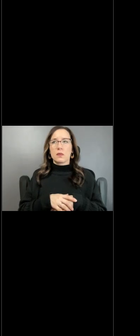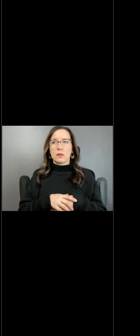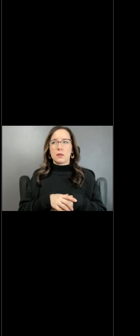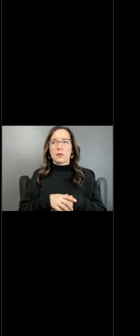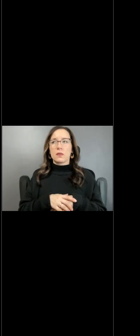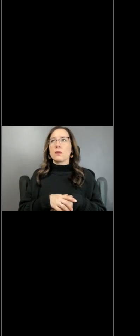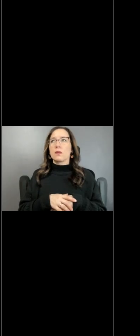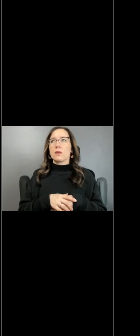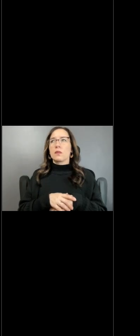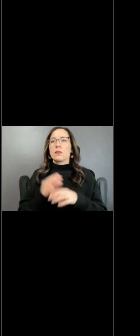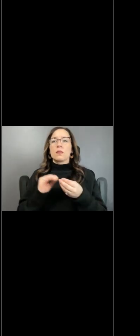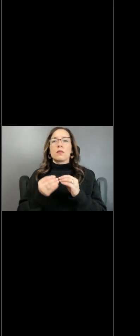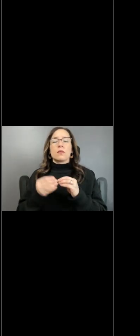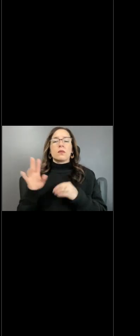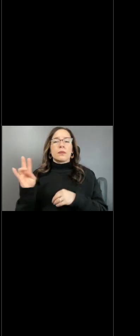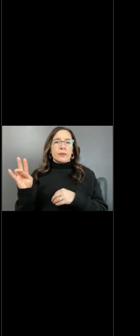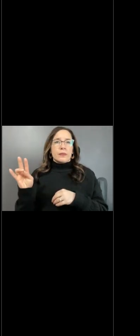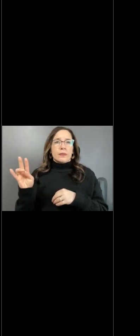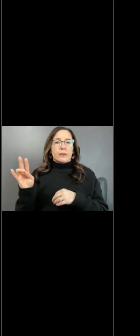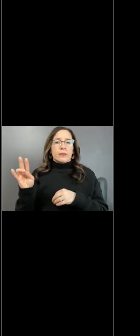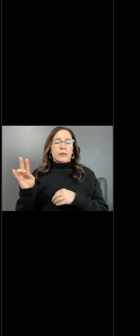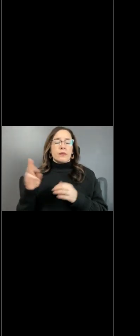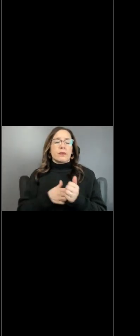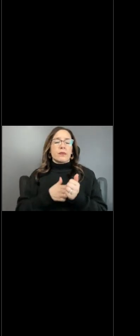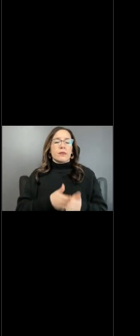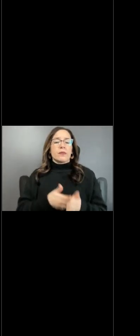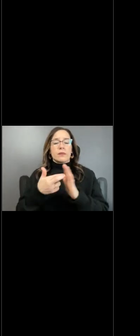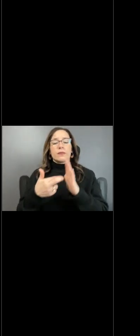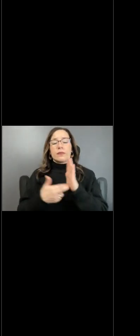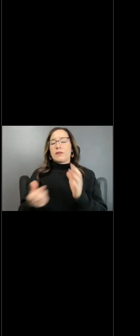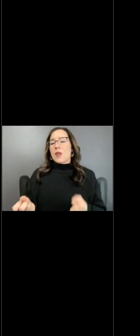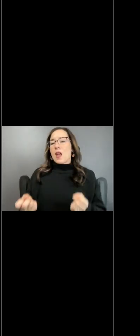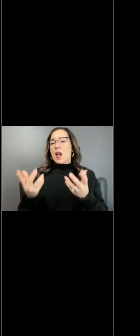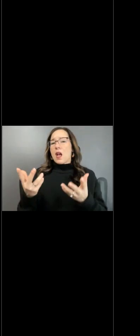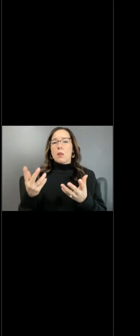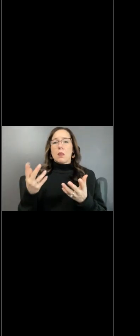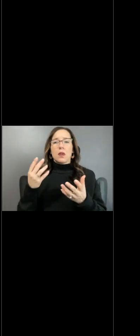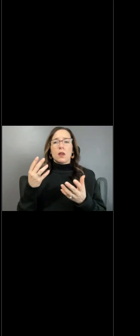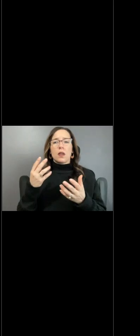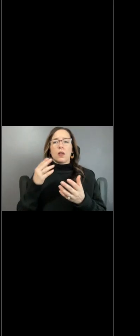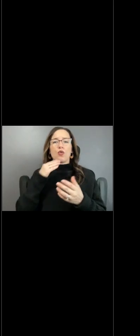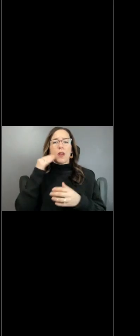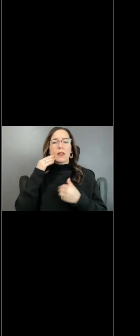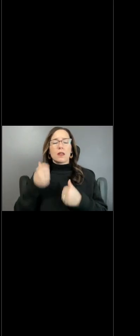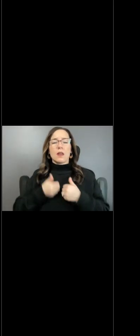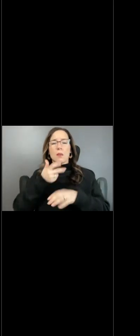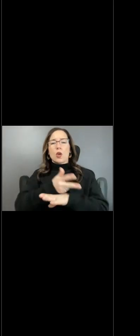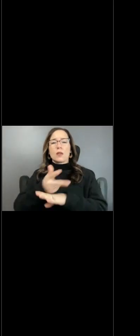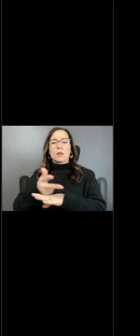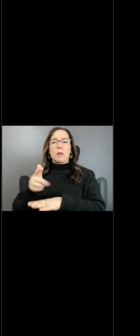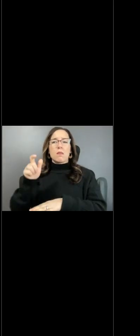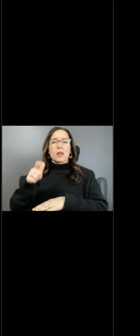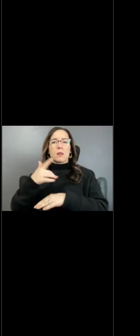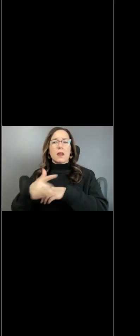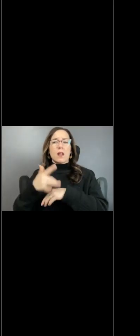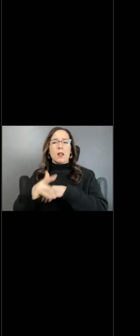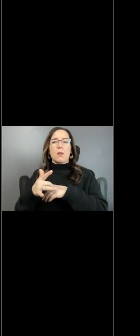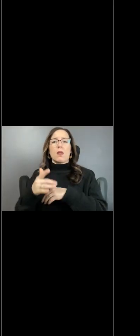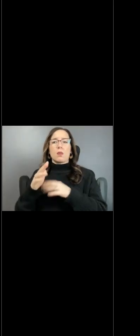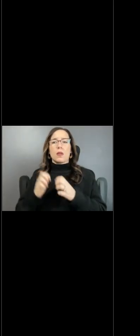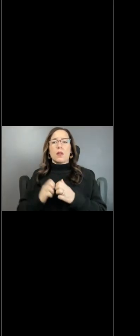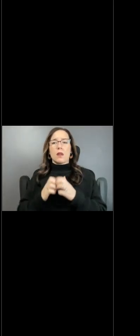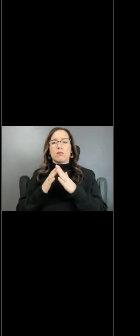Excuse me. Number 7, according to the guidelines, how many resident parking spaces must be made accessible at the time of construction? That